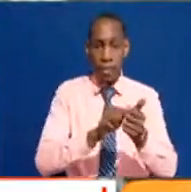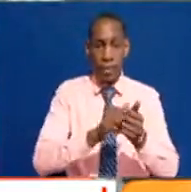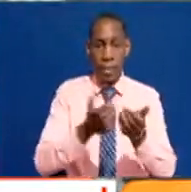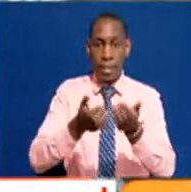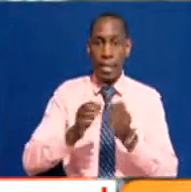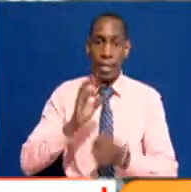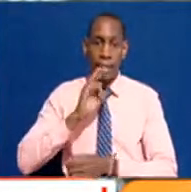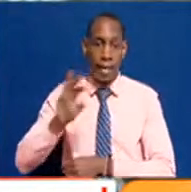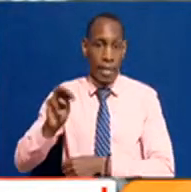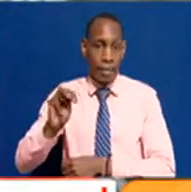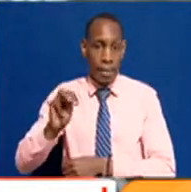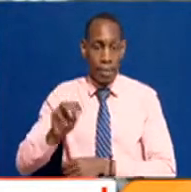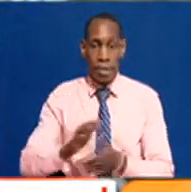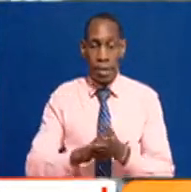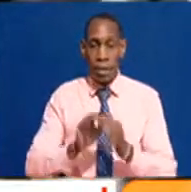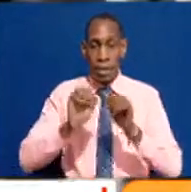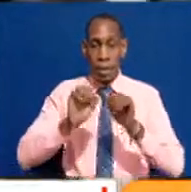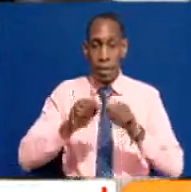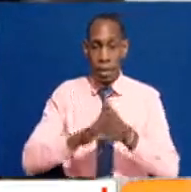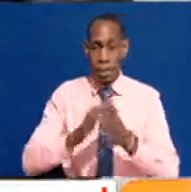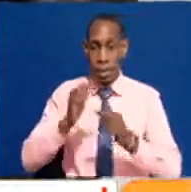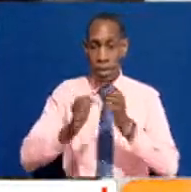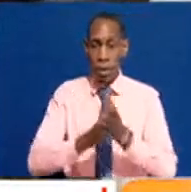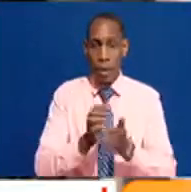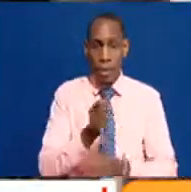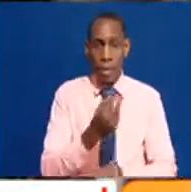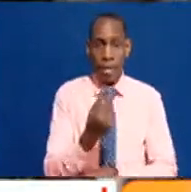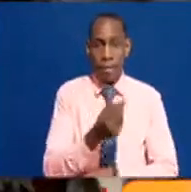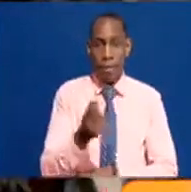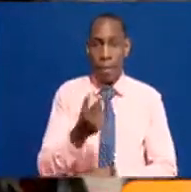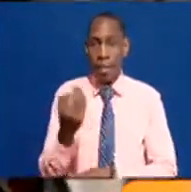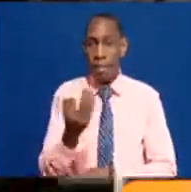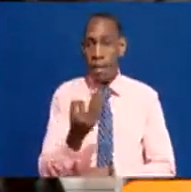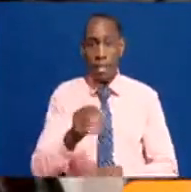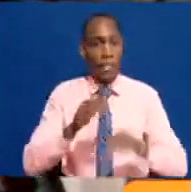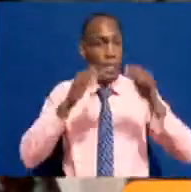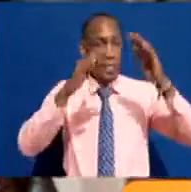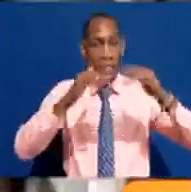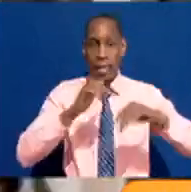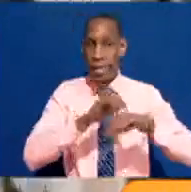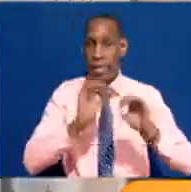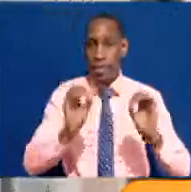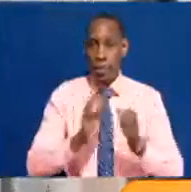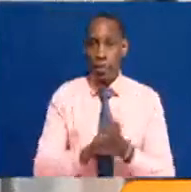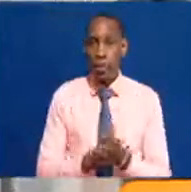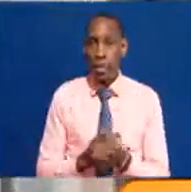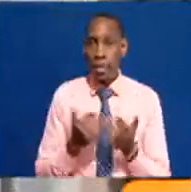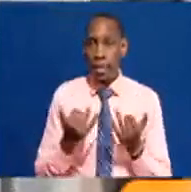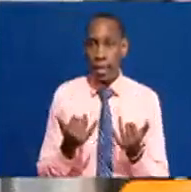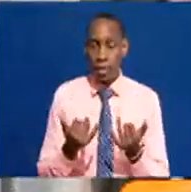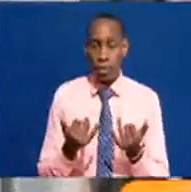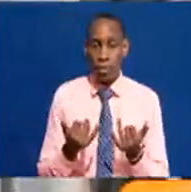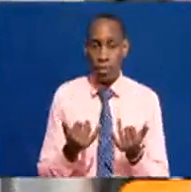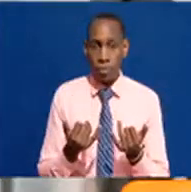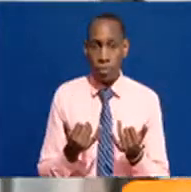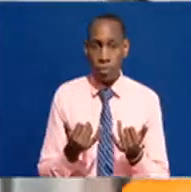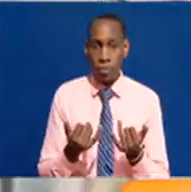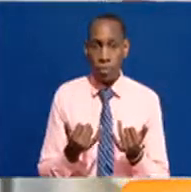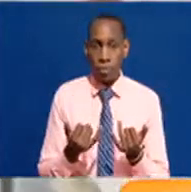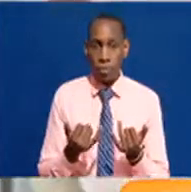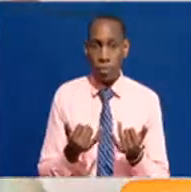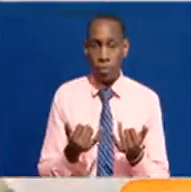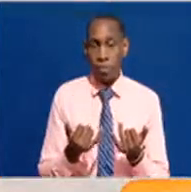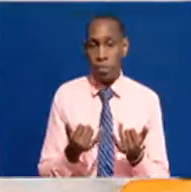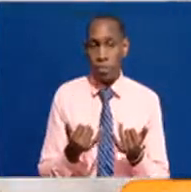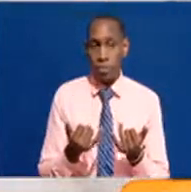300 millimeters to go throughout the season. January, February are not our rainfall seasons. And if we go to this drier season again, we're